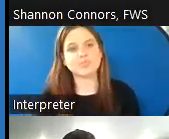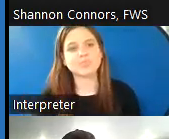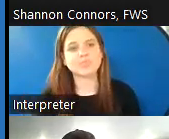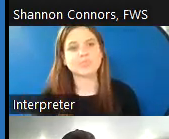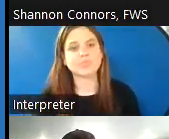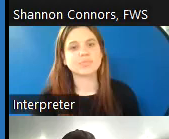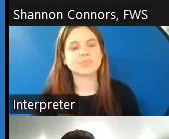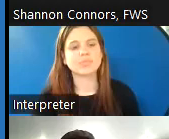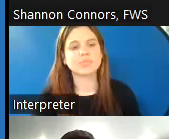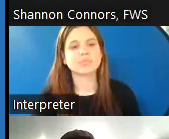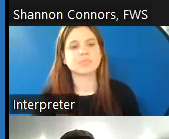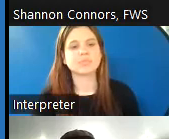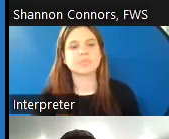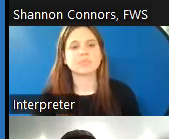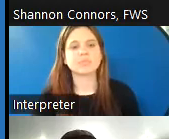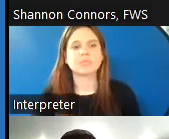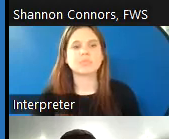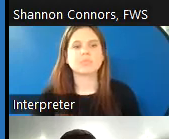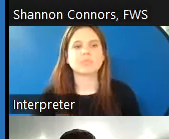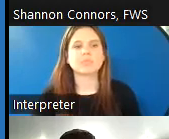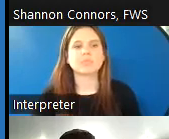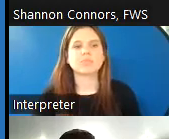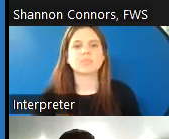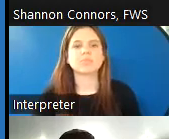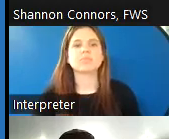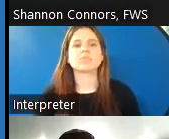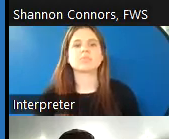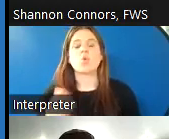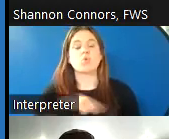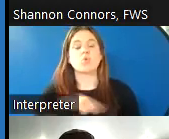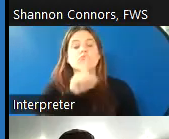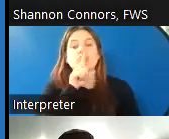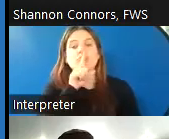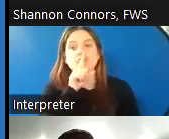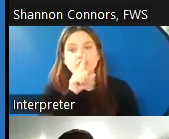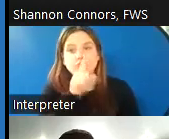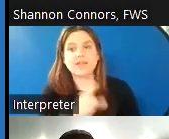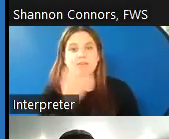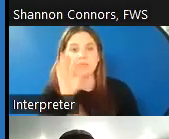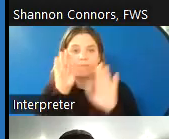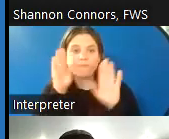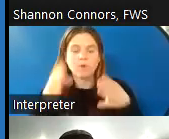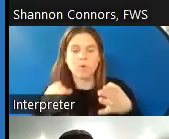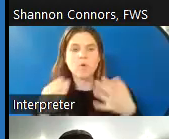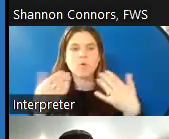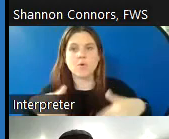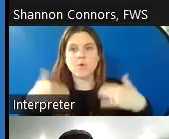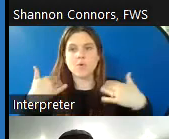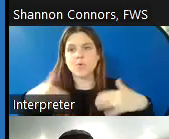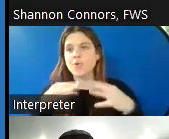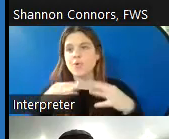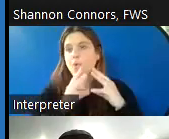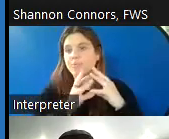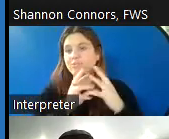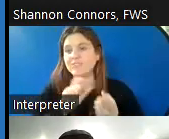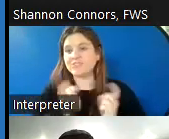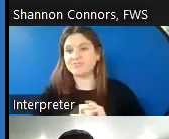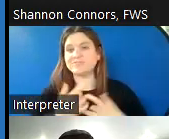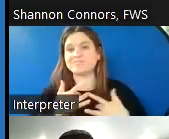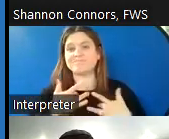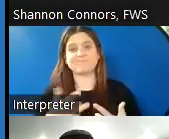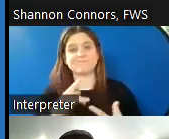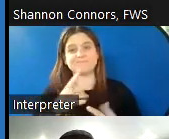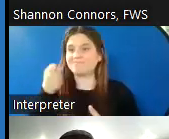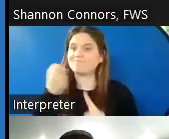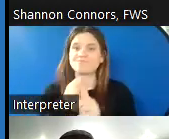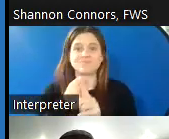So we were very cognizant, that climate change is negatively impacting the snowshoe hare. And the most